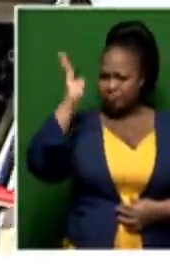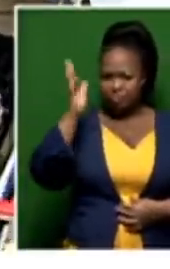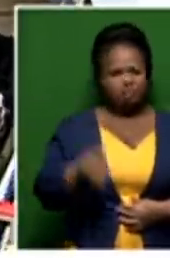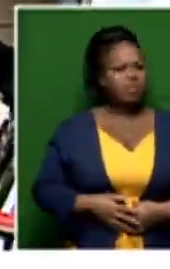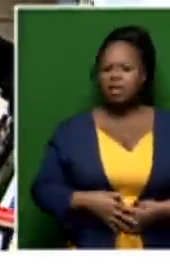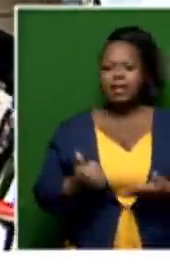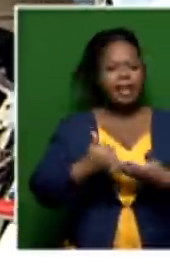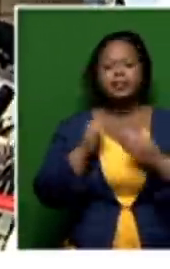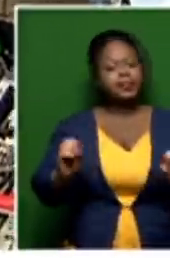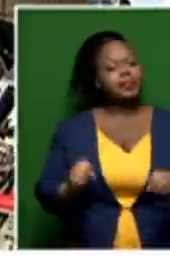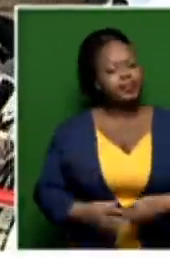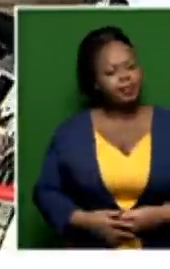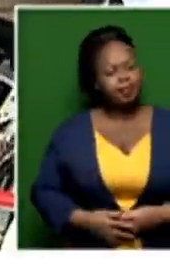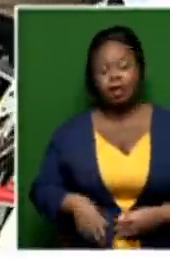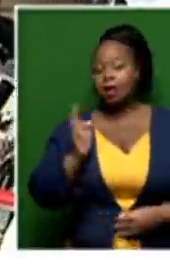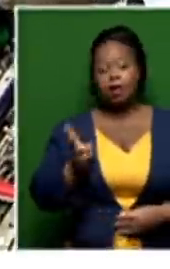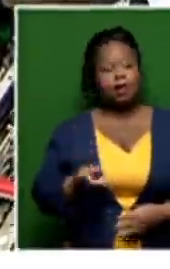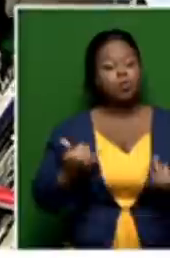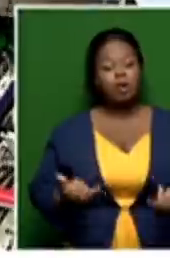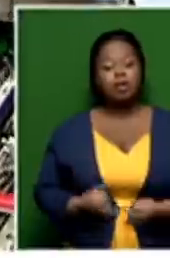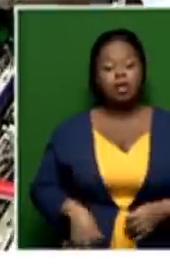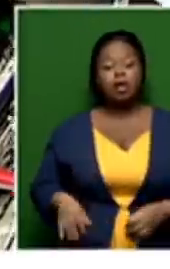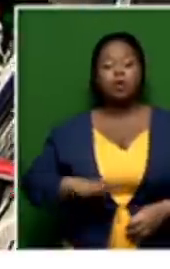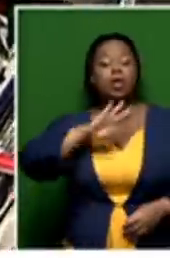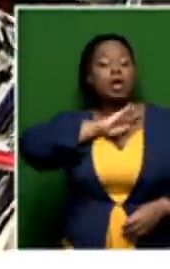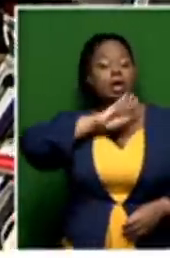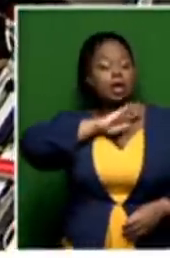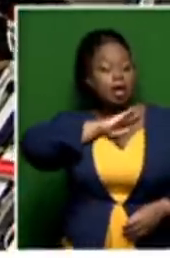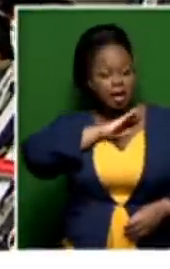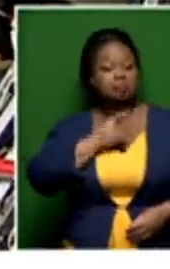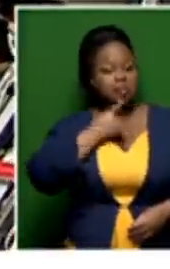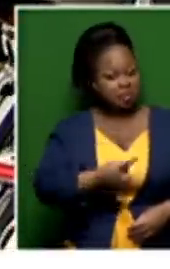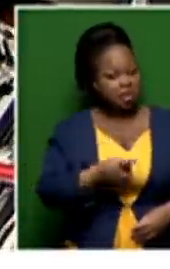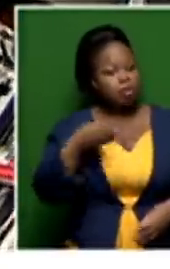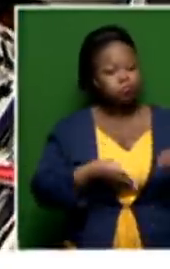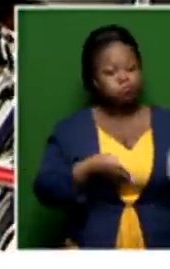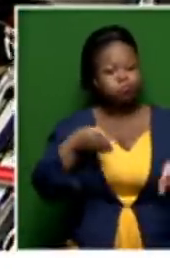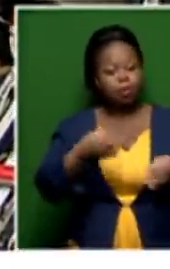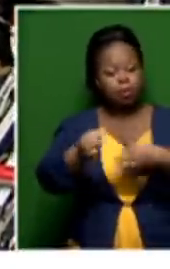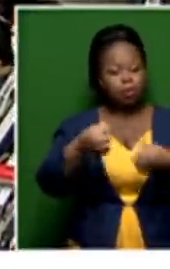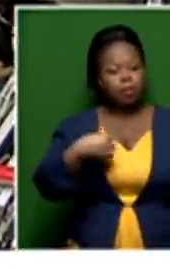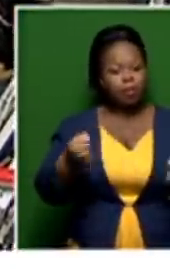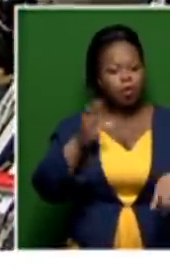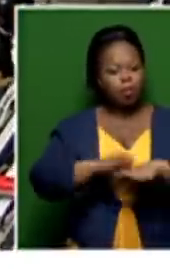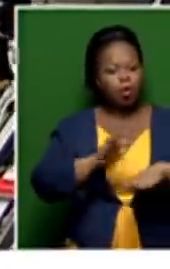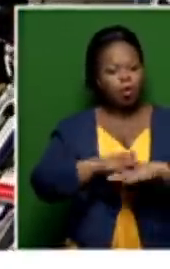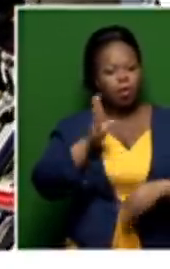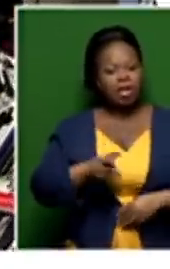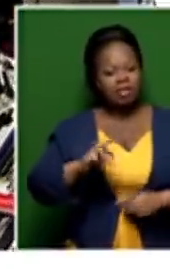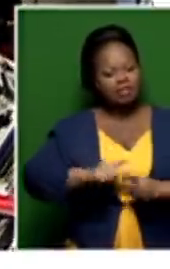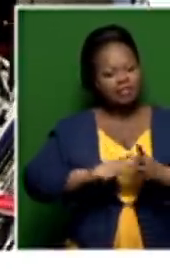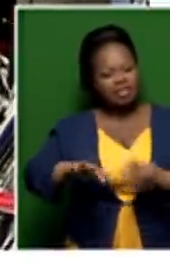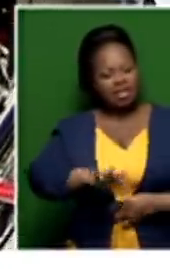help. And most importantly, with the South African National Defence Force indicating that they're going to deploy in areas of